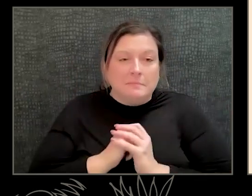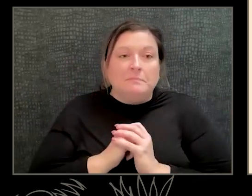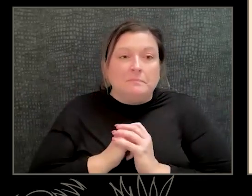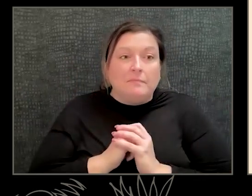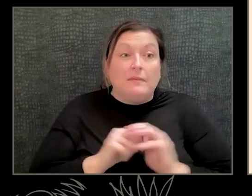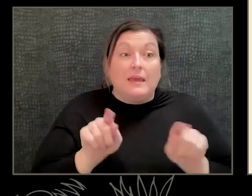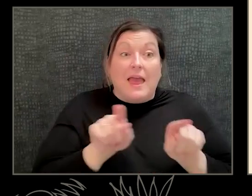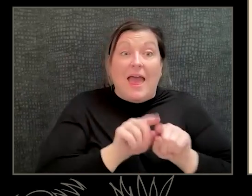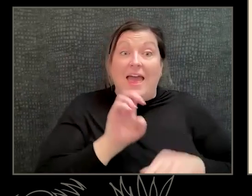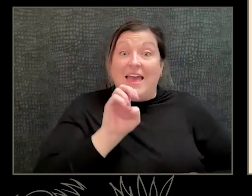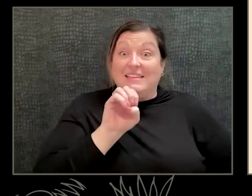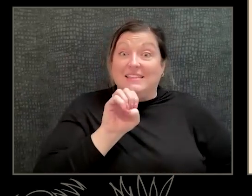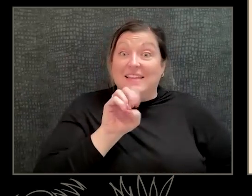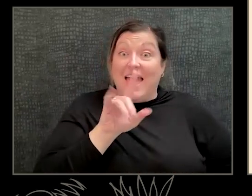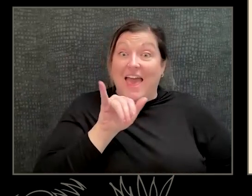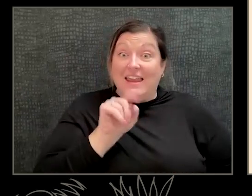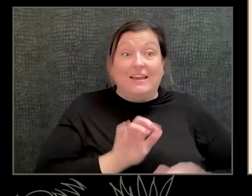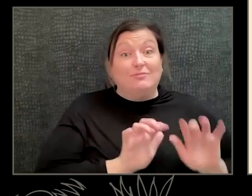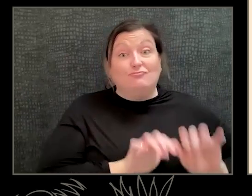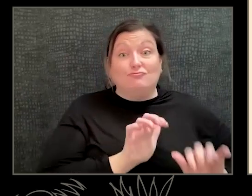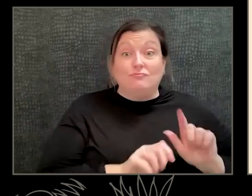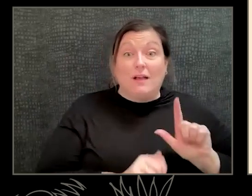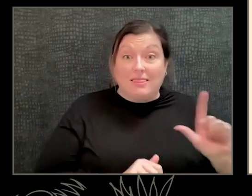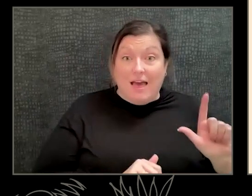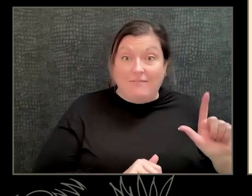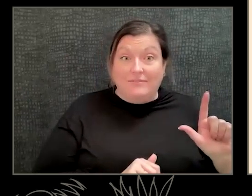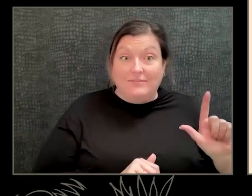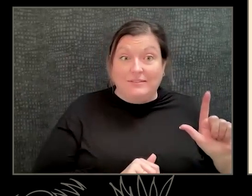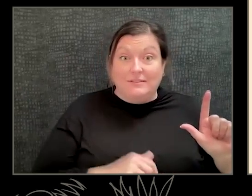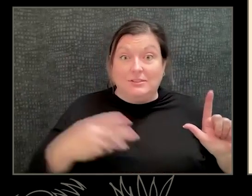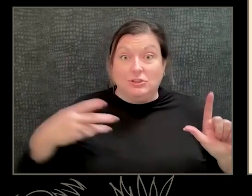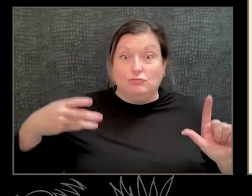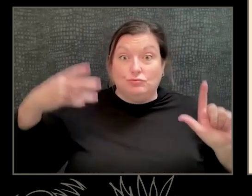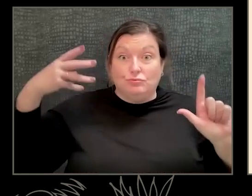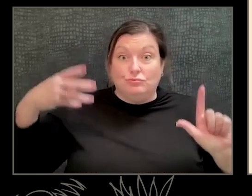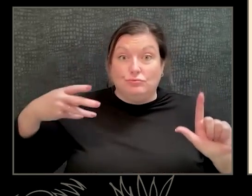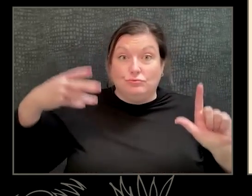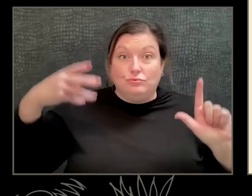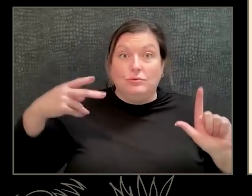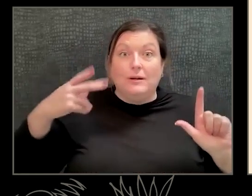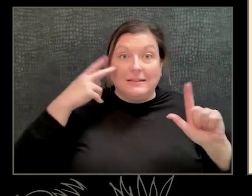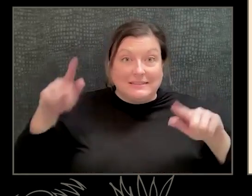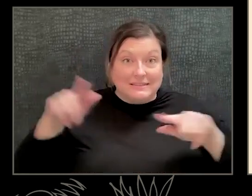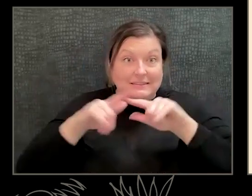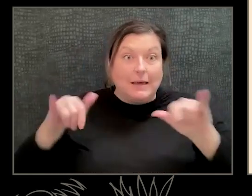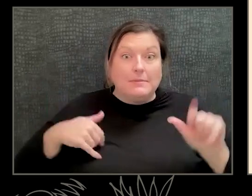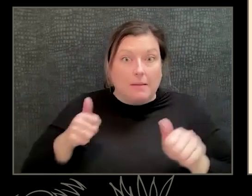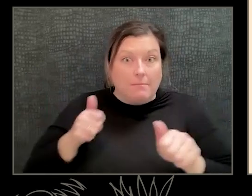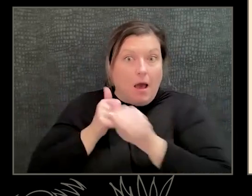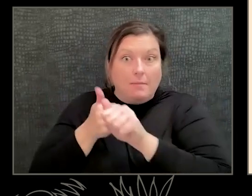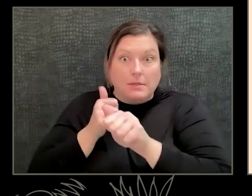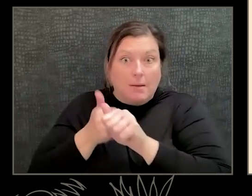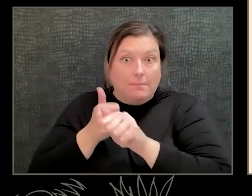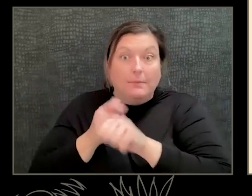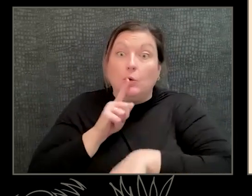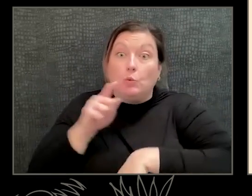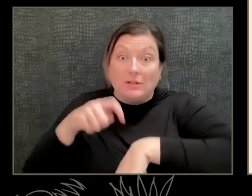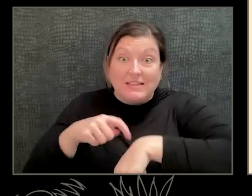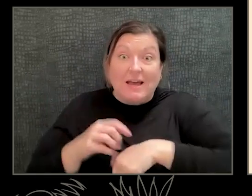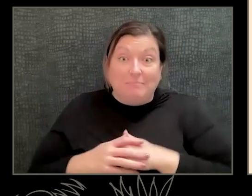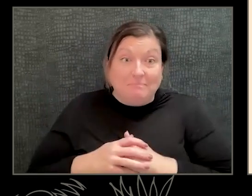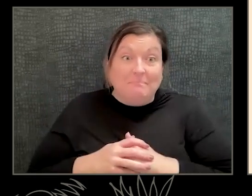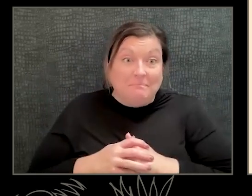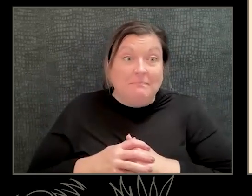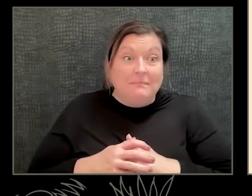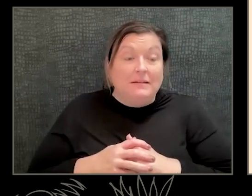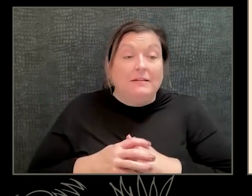as I edit some of the content on the left-hand side, you can see that the website updates in real time. I can